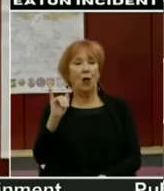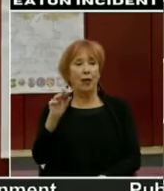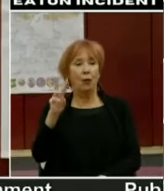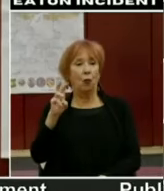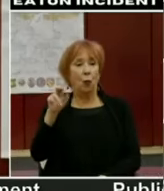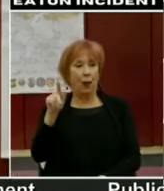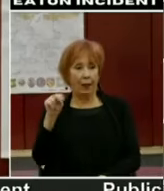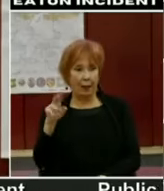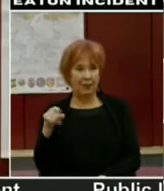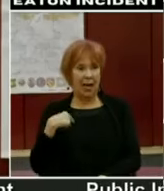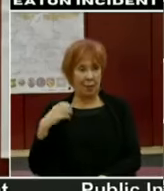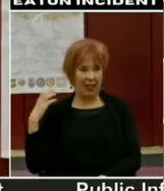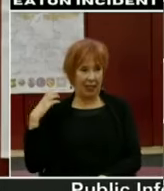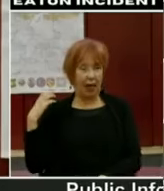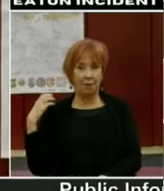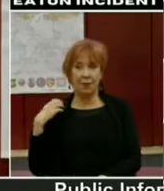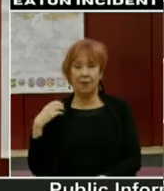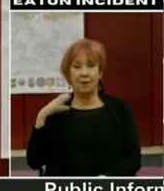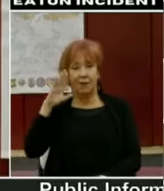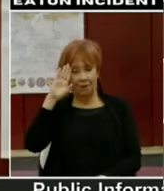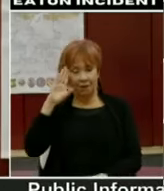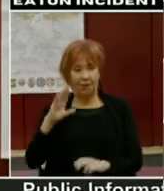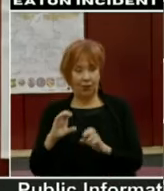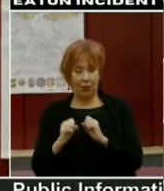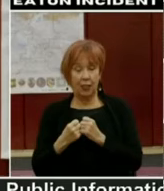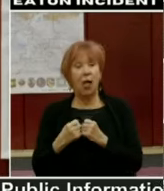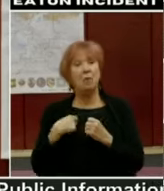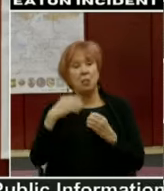give a few updates and some information.